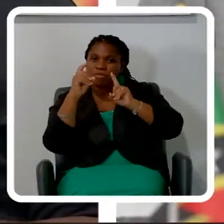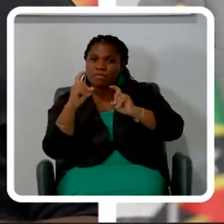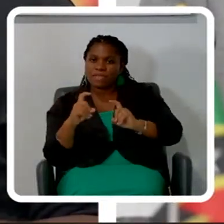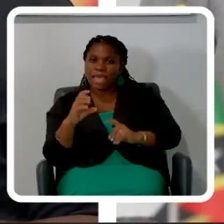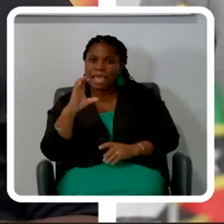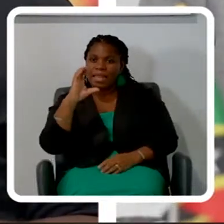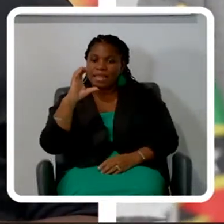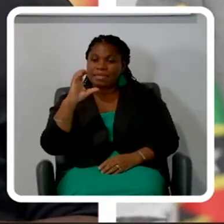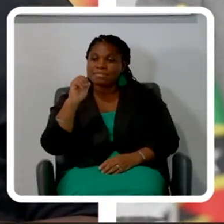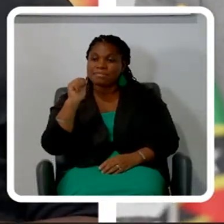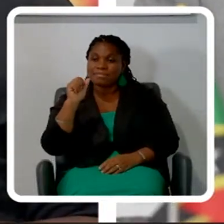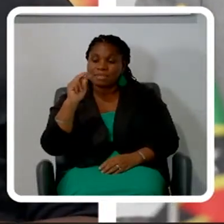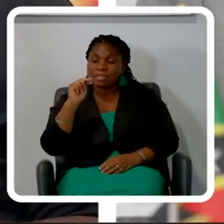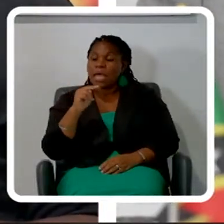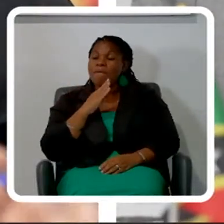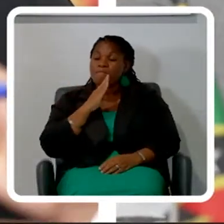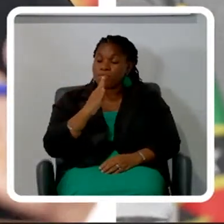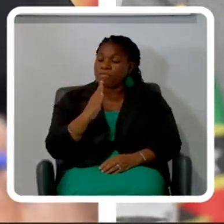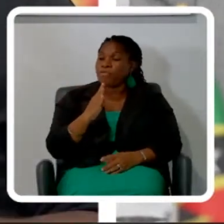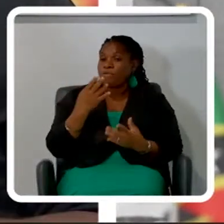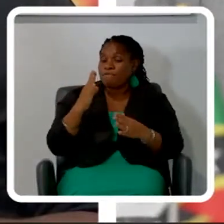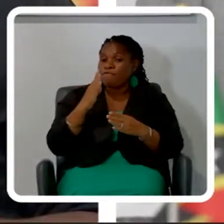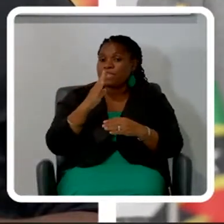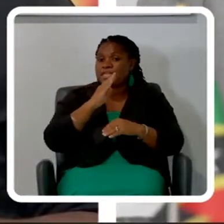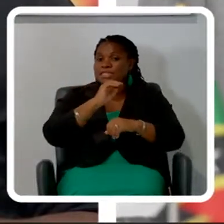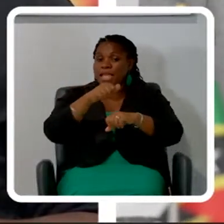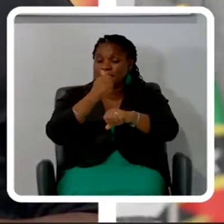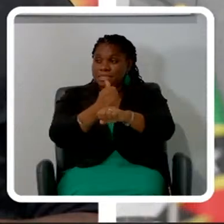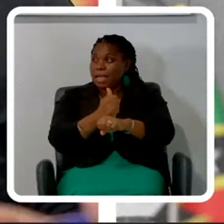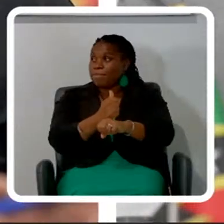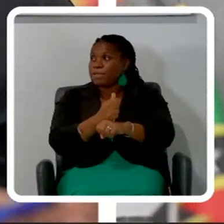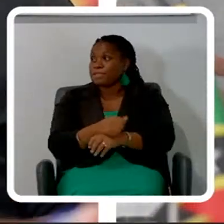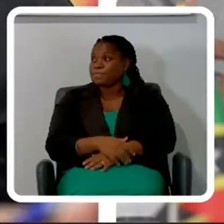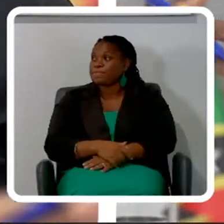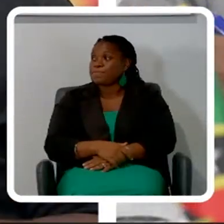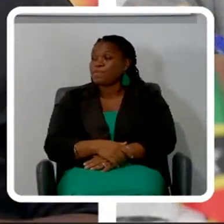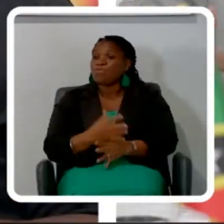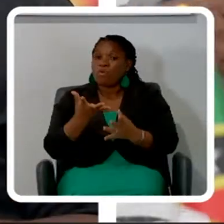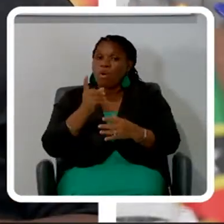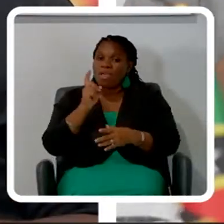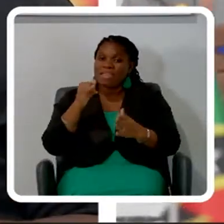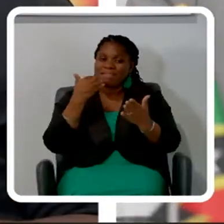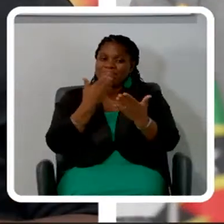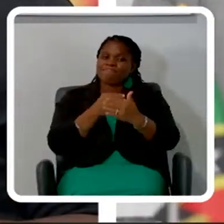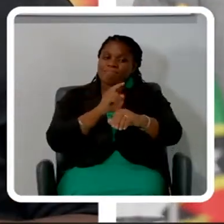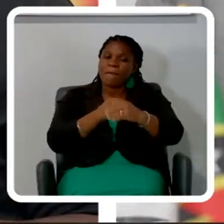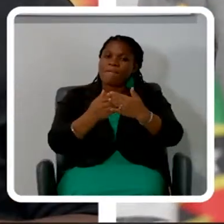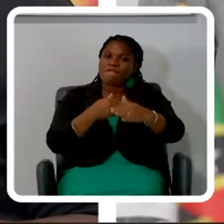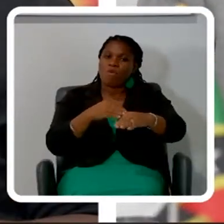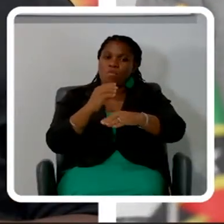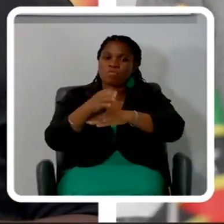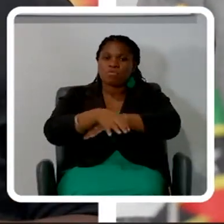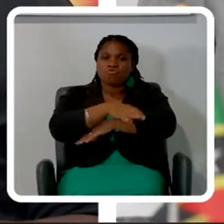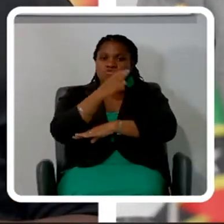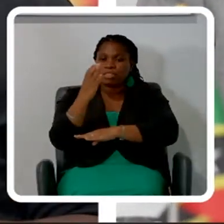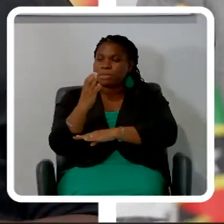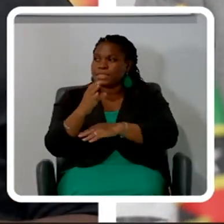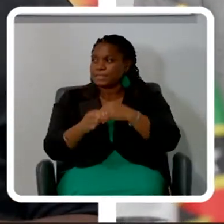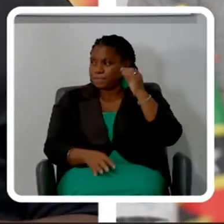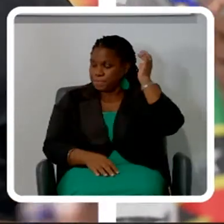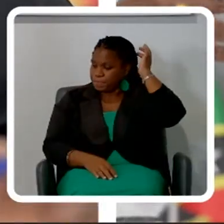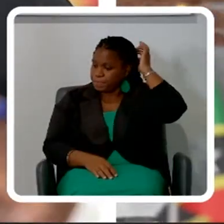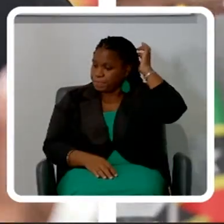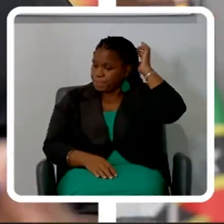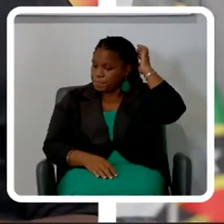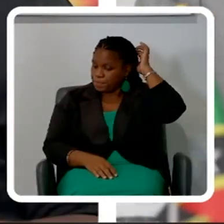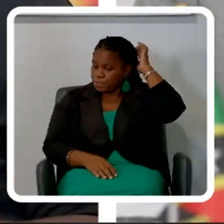the CT scan, it's a very advanced machine. I think Nevis has one, but ours would now have also an injector to do cardiac imaging so